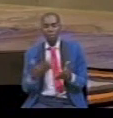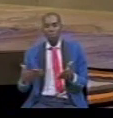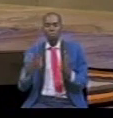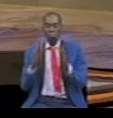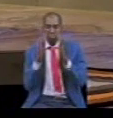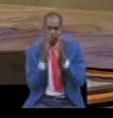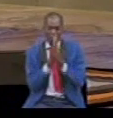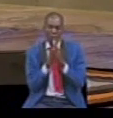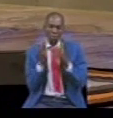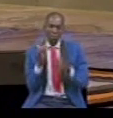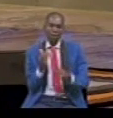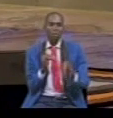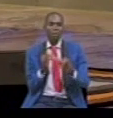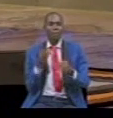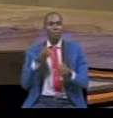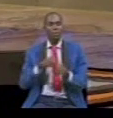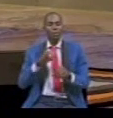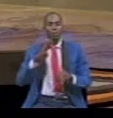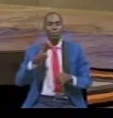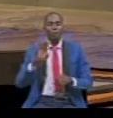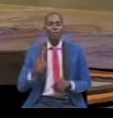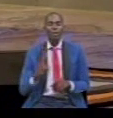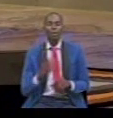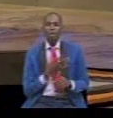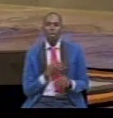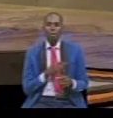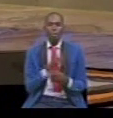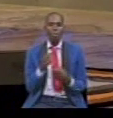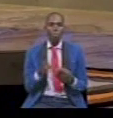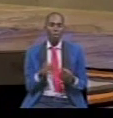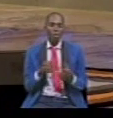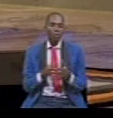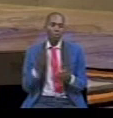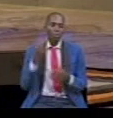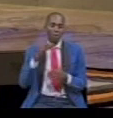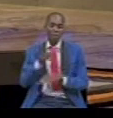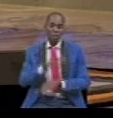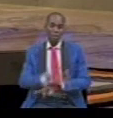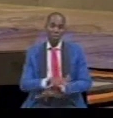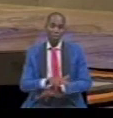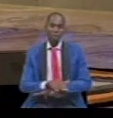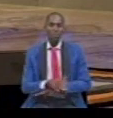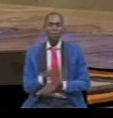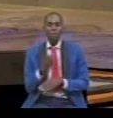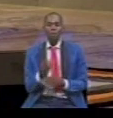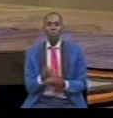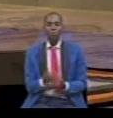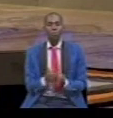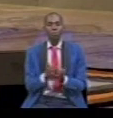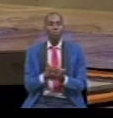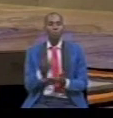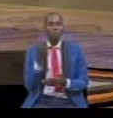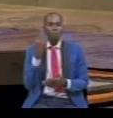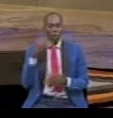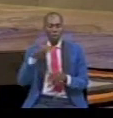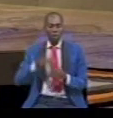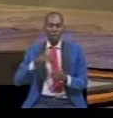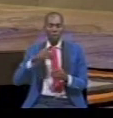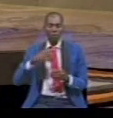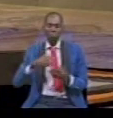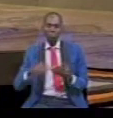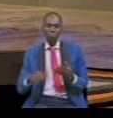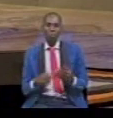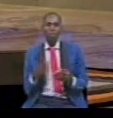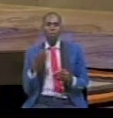Verse 47, and when evening was come, the ship was in the midst of the